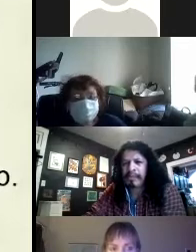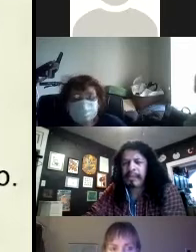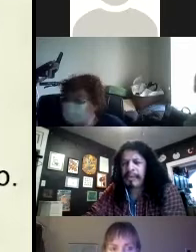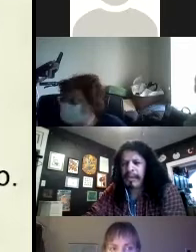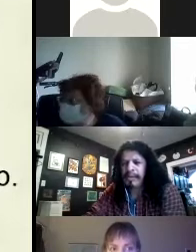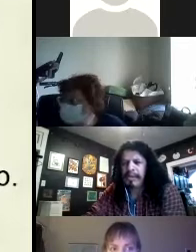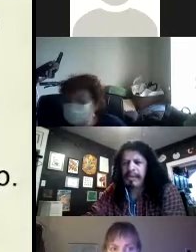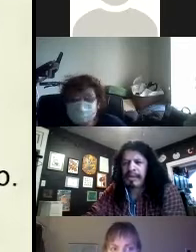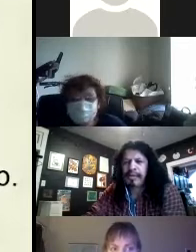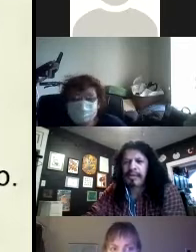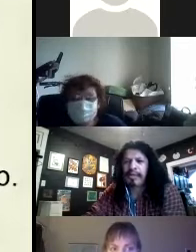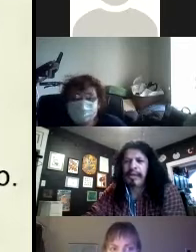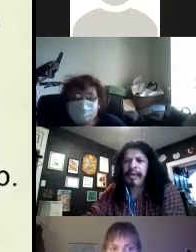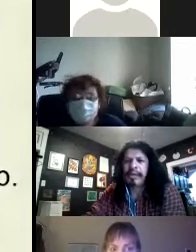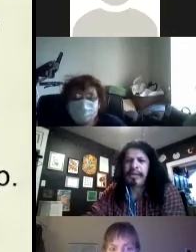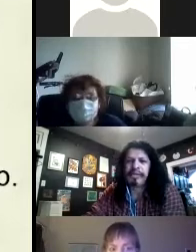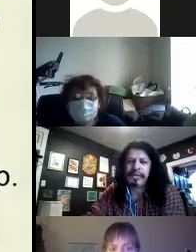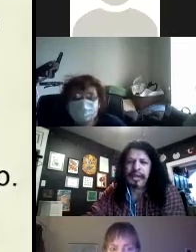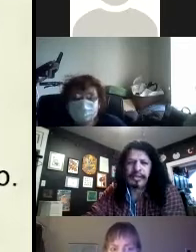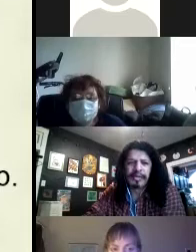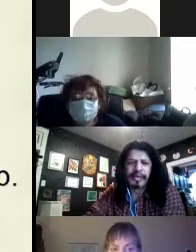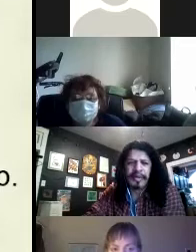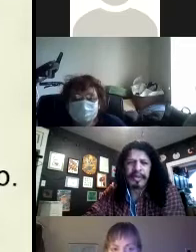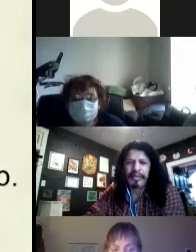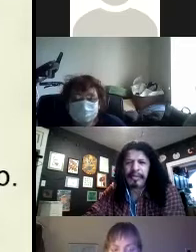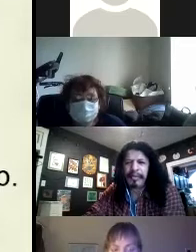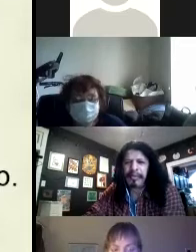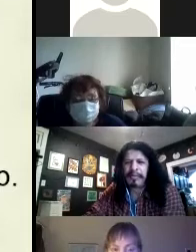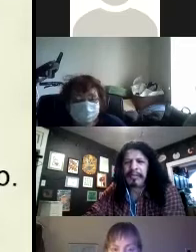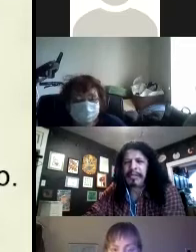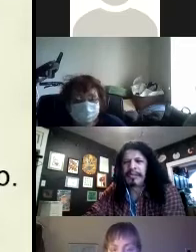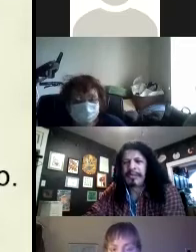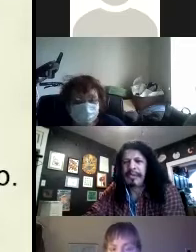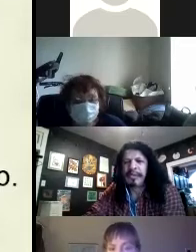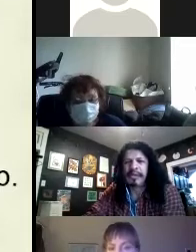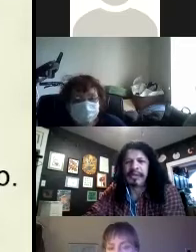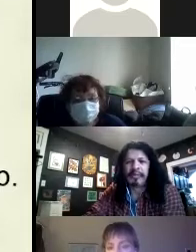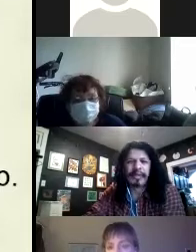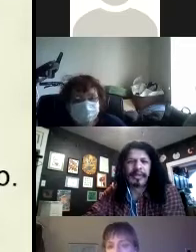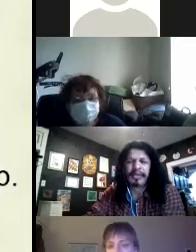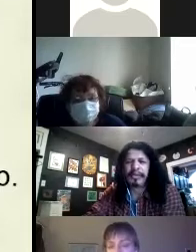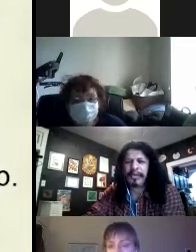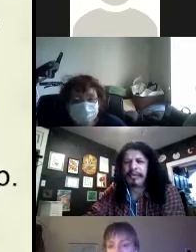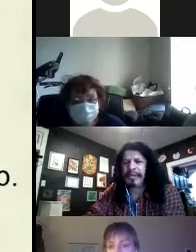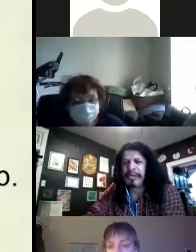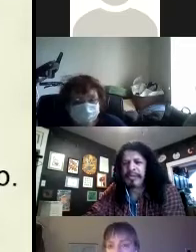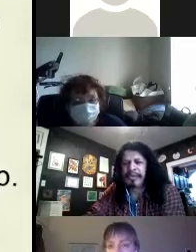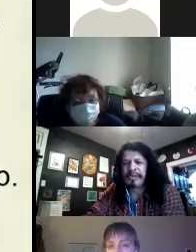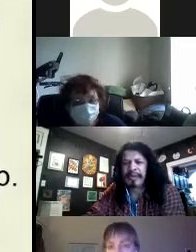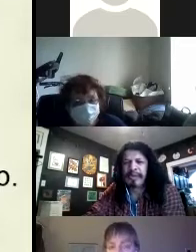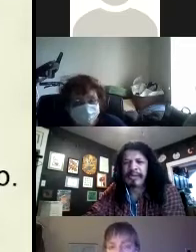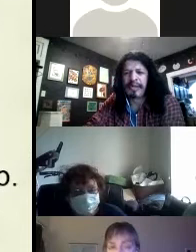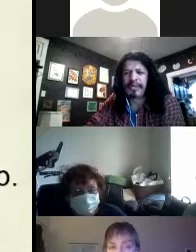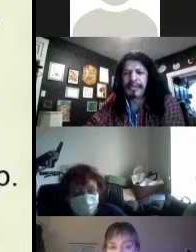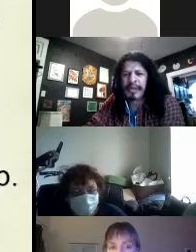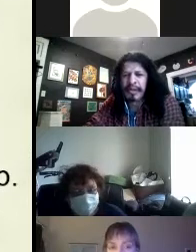hand management. Yeah, thank you. So yeah, just a reminder to the people that just joined, we're using the raise hand option for you